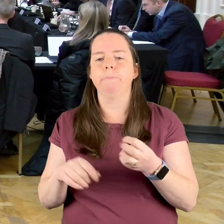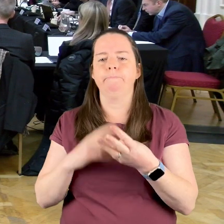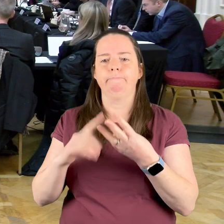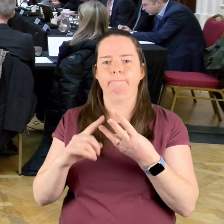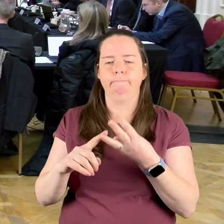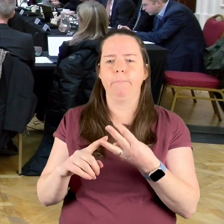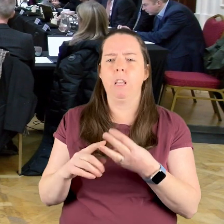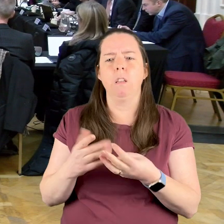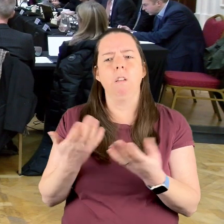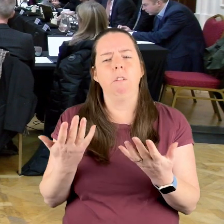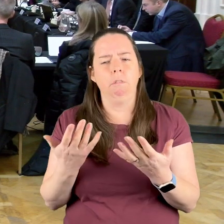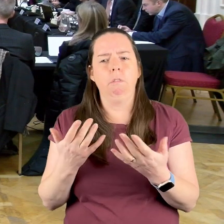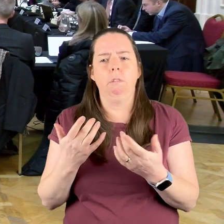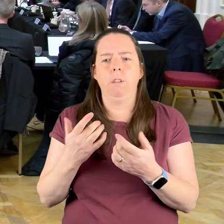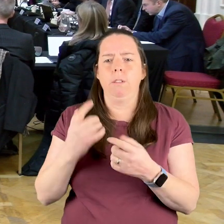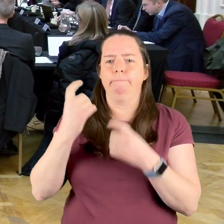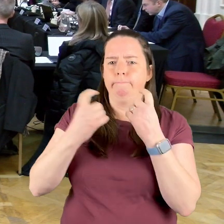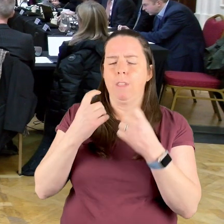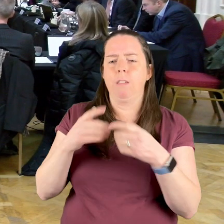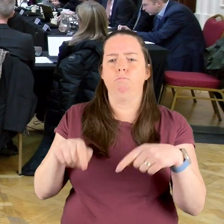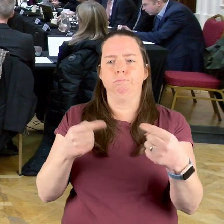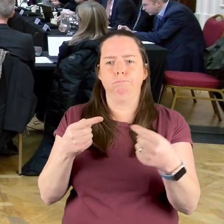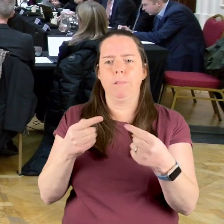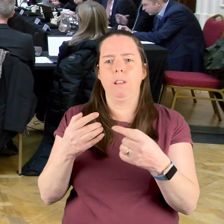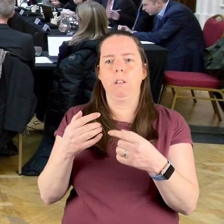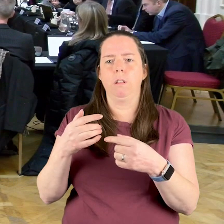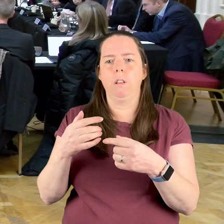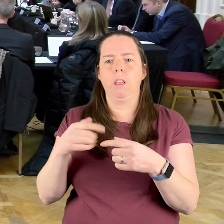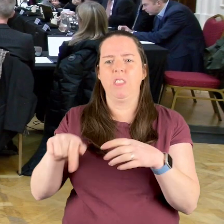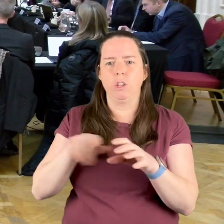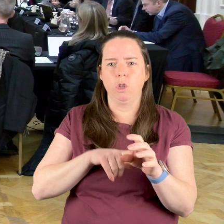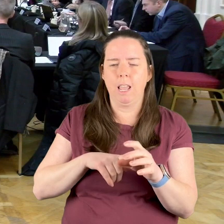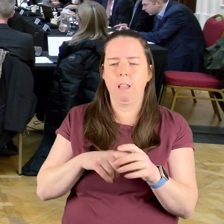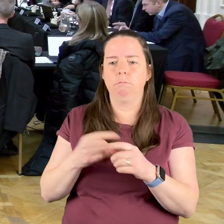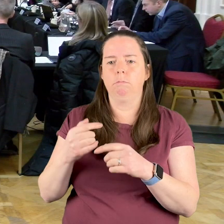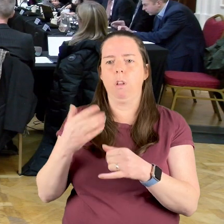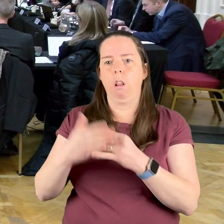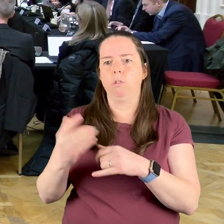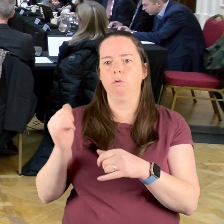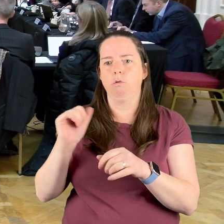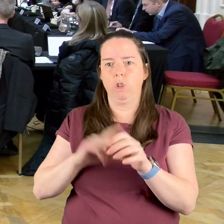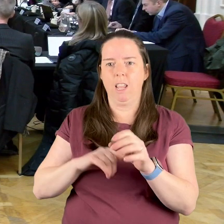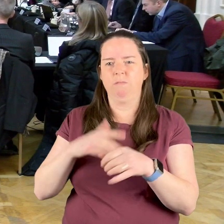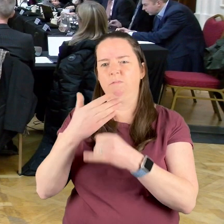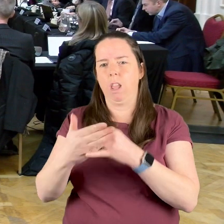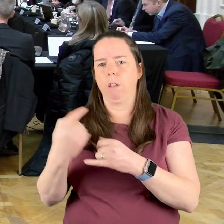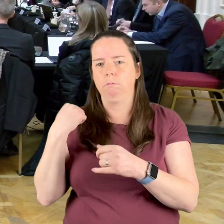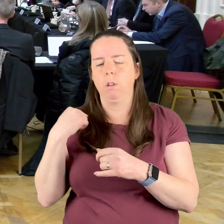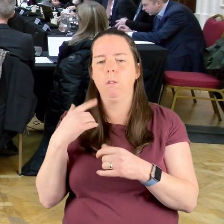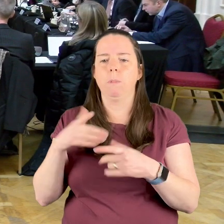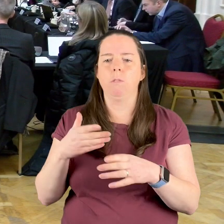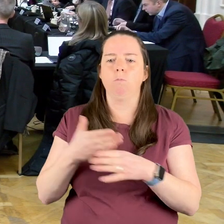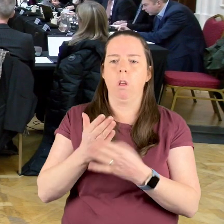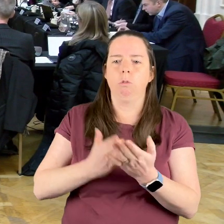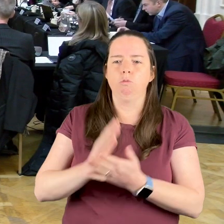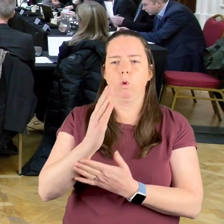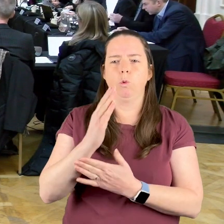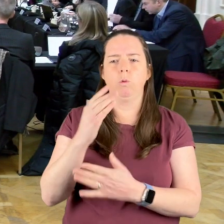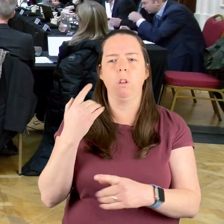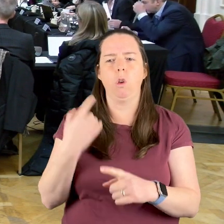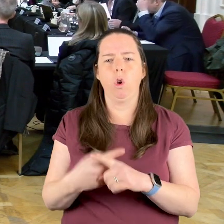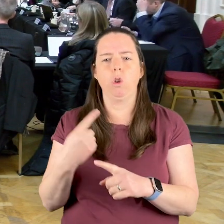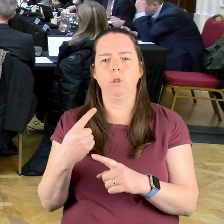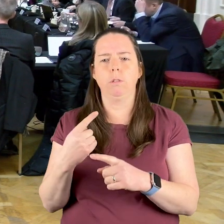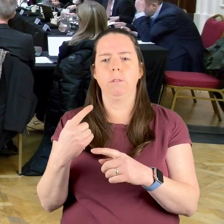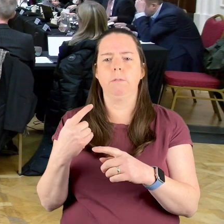how challenging it's been at the beginning of this year and the very end of last year, we've been working through the Urgent Emergency Board that